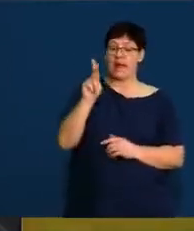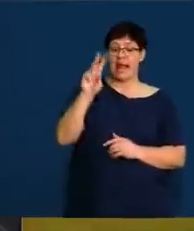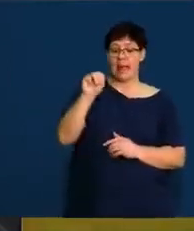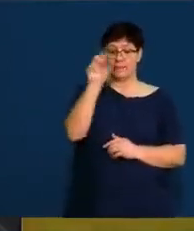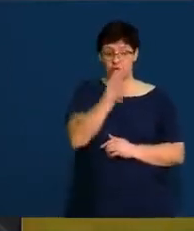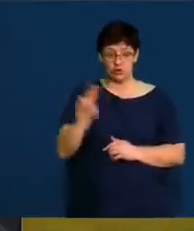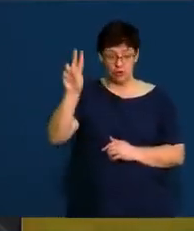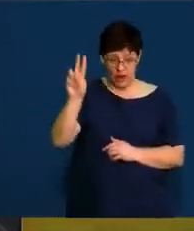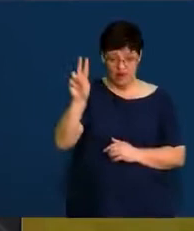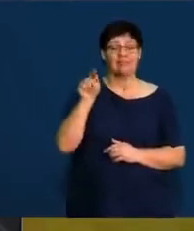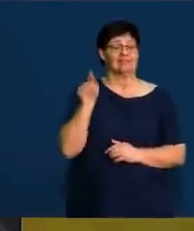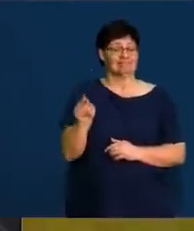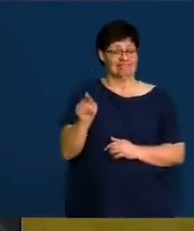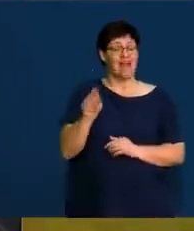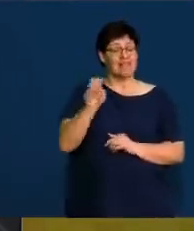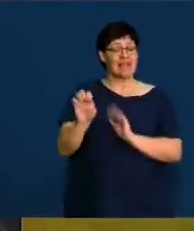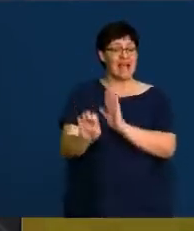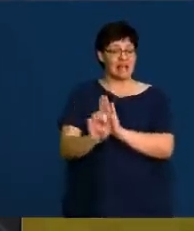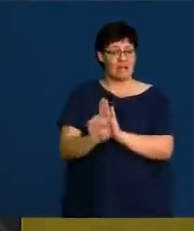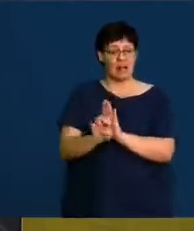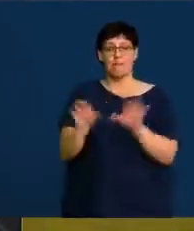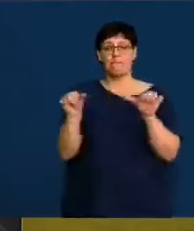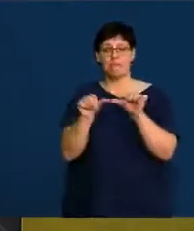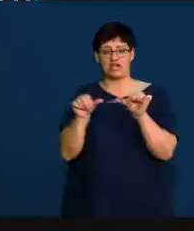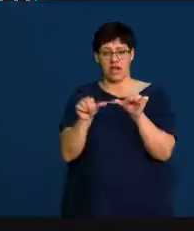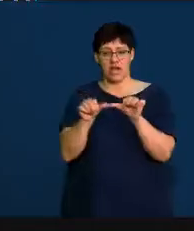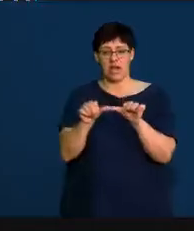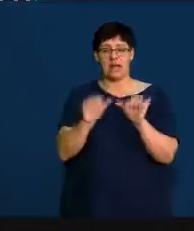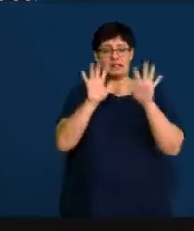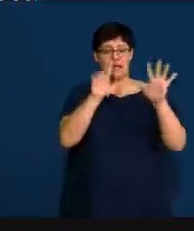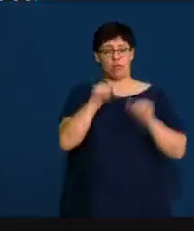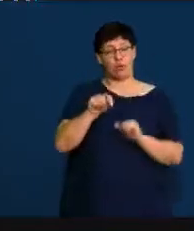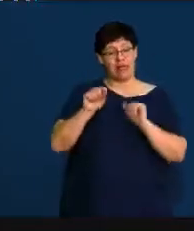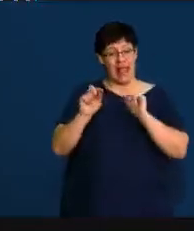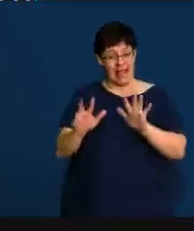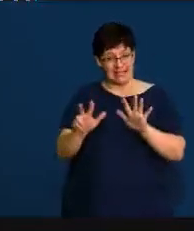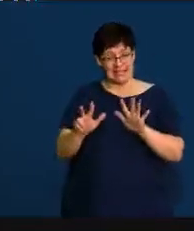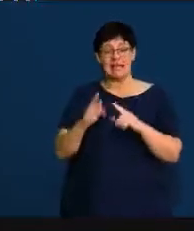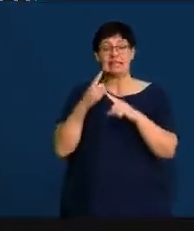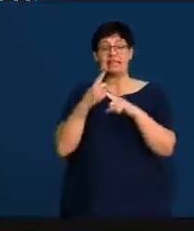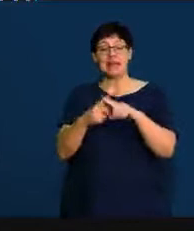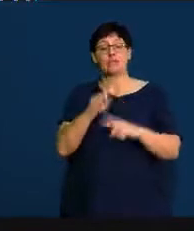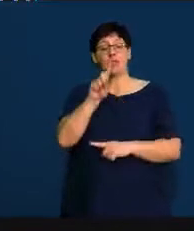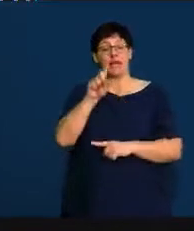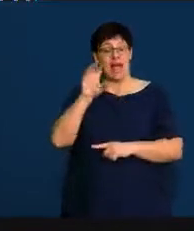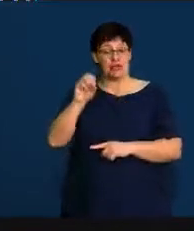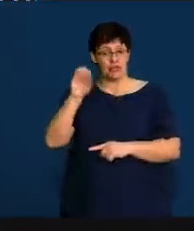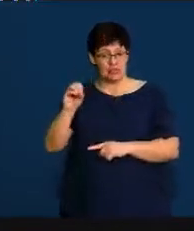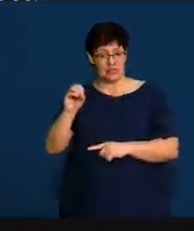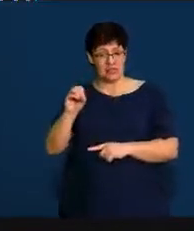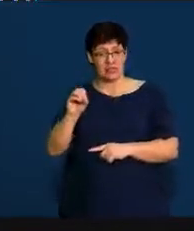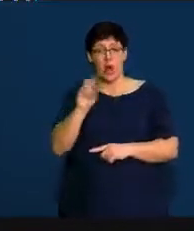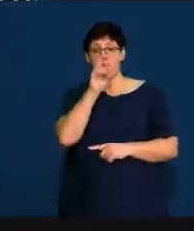squared. In this particular example, I've measured my length as 10.8. I'm multiplying it by 100. Notice